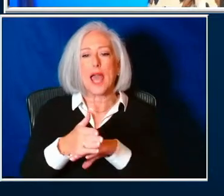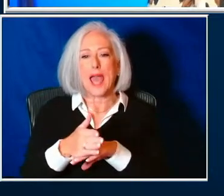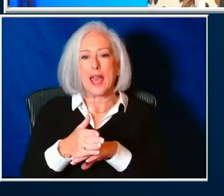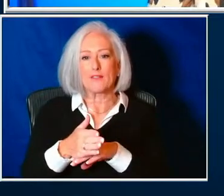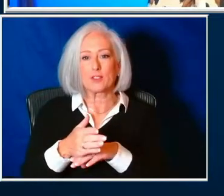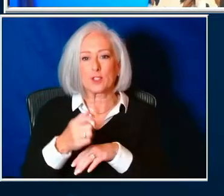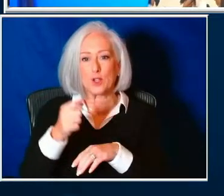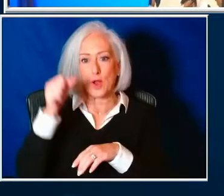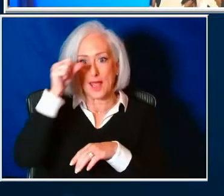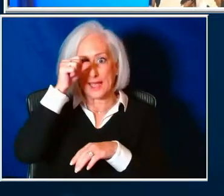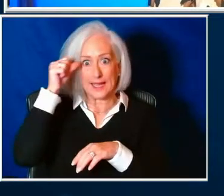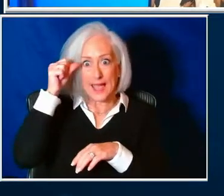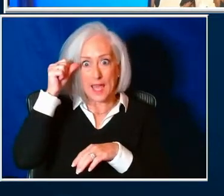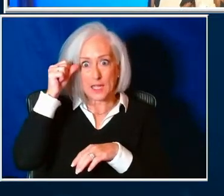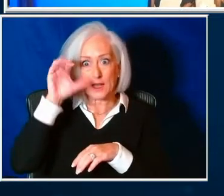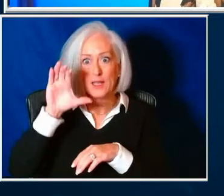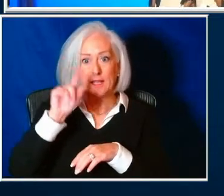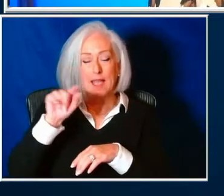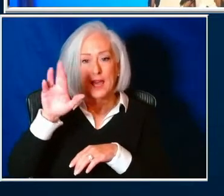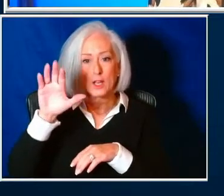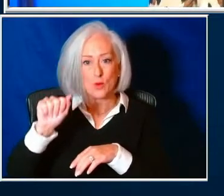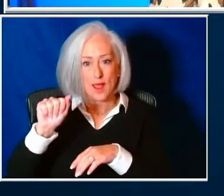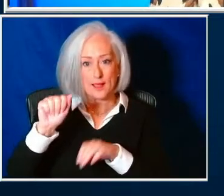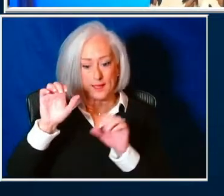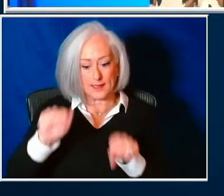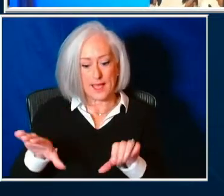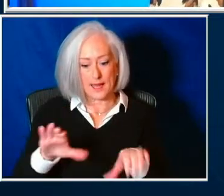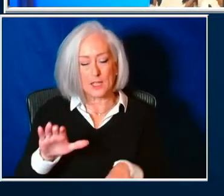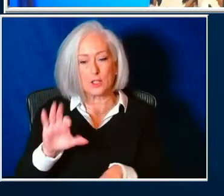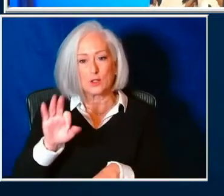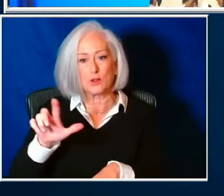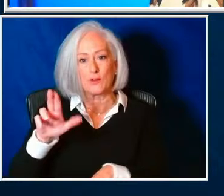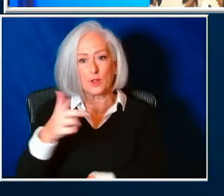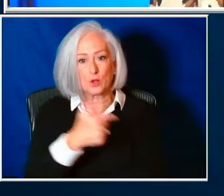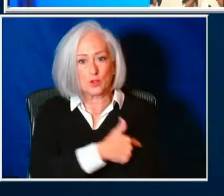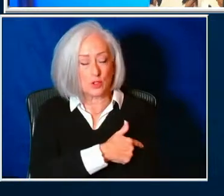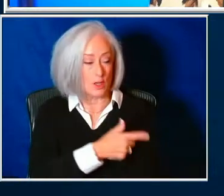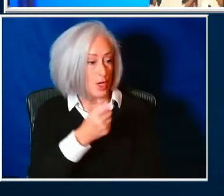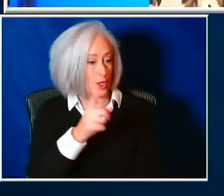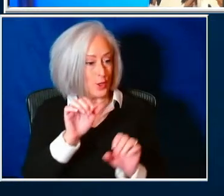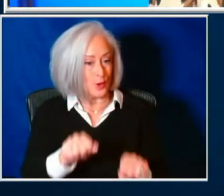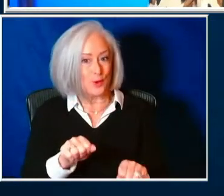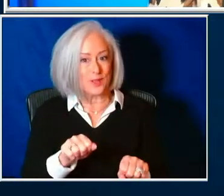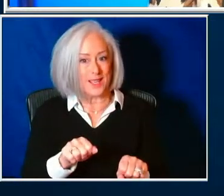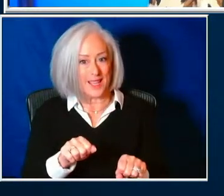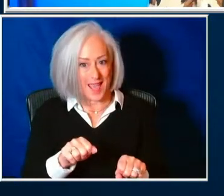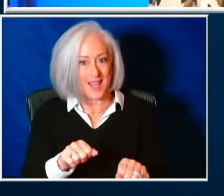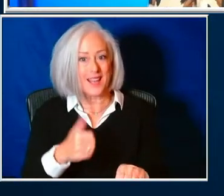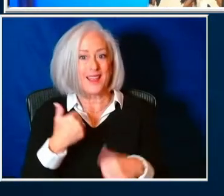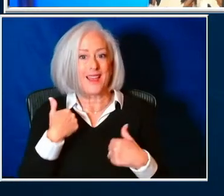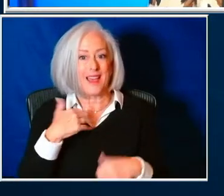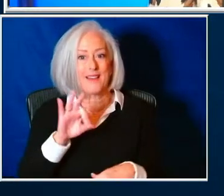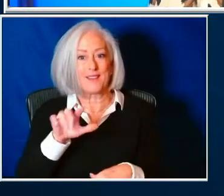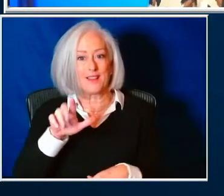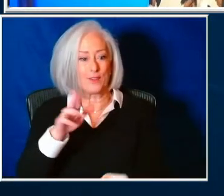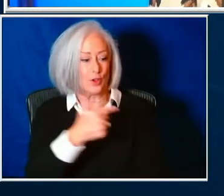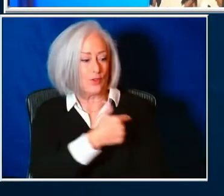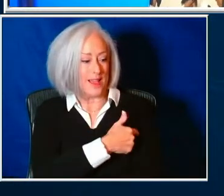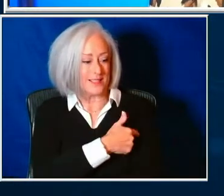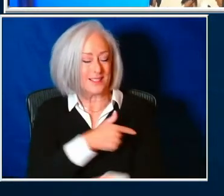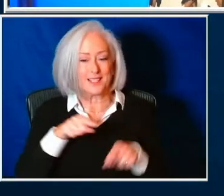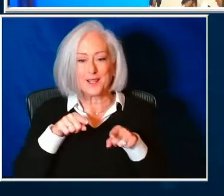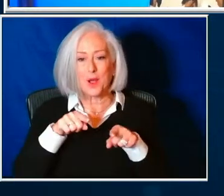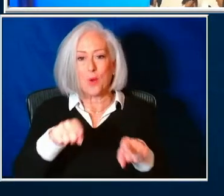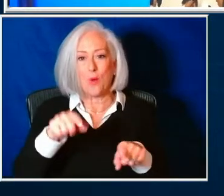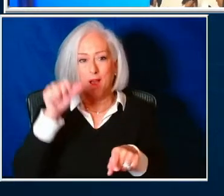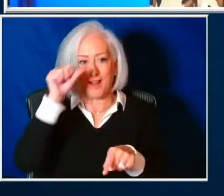reason to wait? There's no reason to wait. You could probably actually get the flu vaccine while you're getting the surgery if they were inclined to do so. There you go. It should not